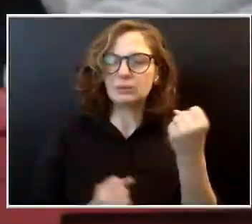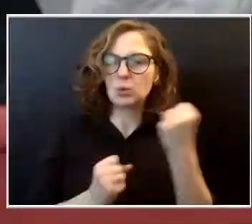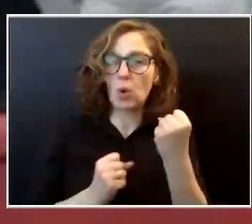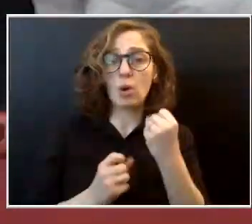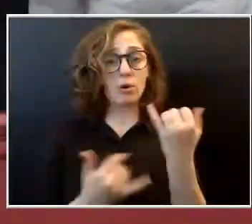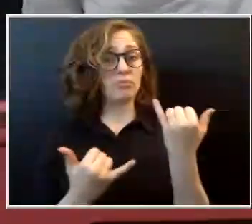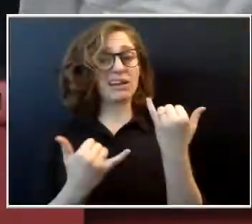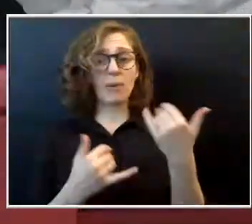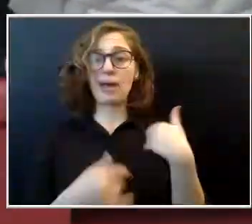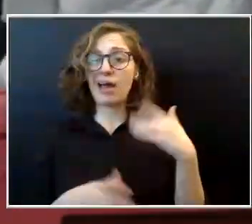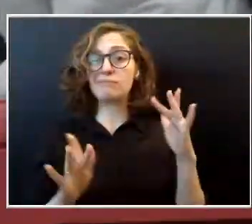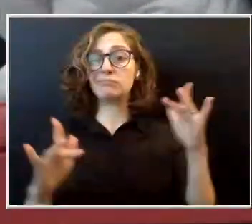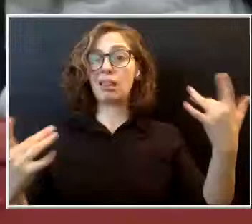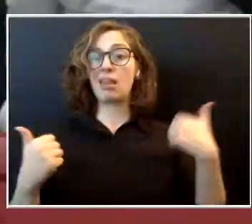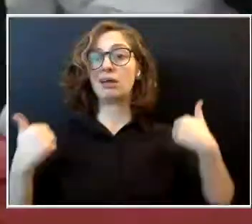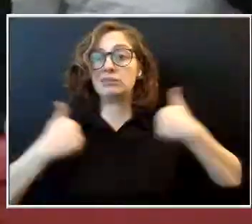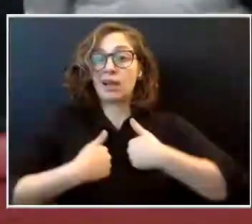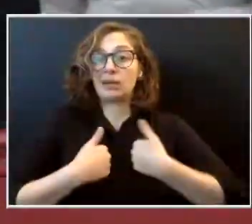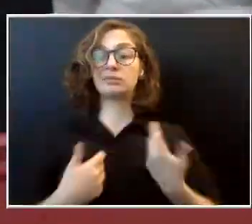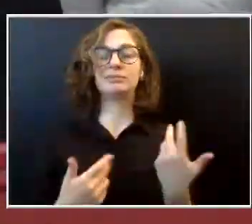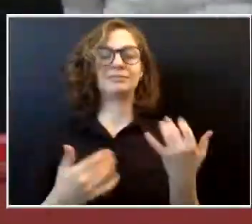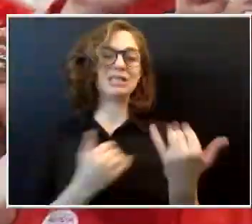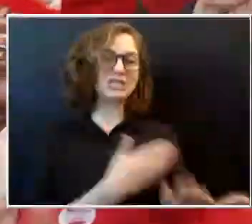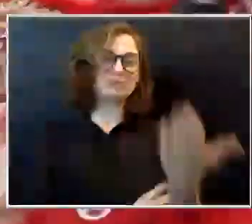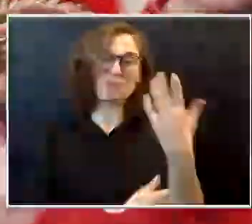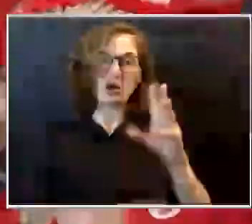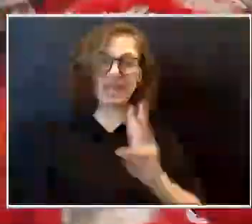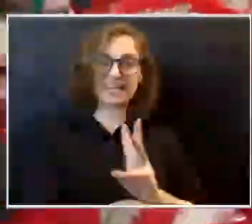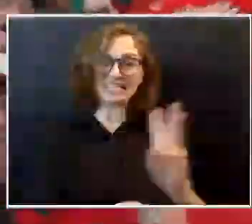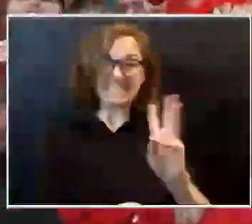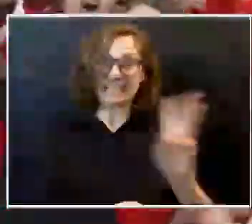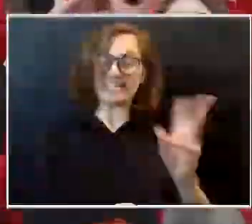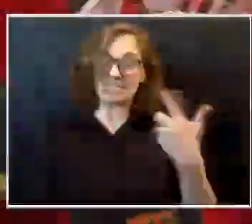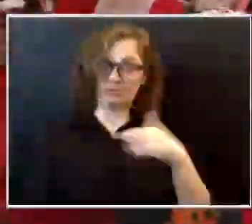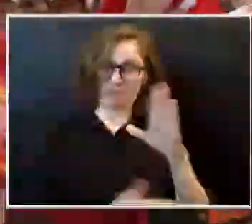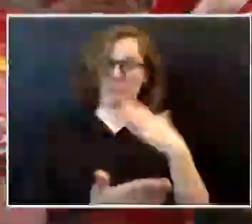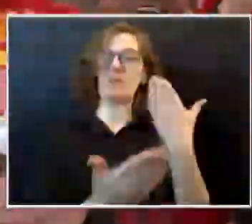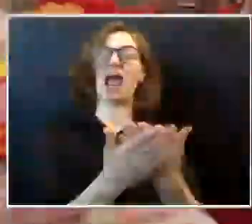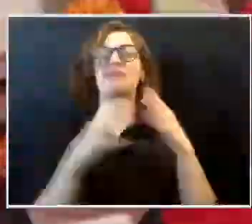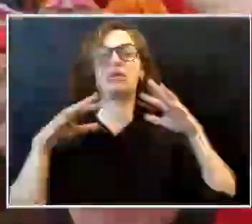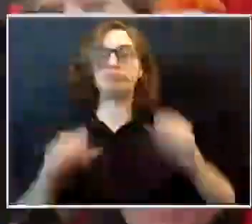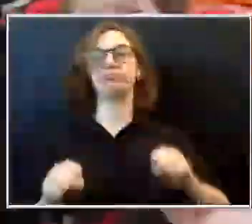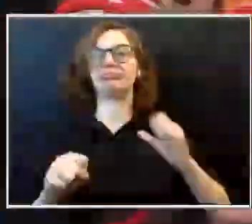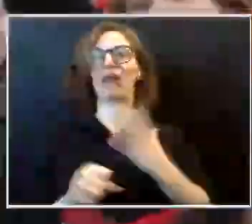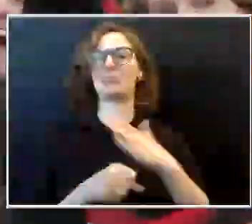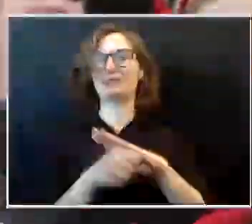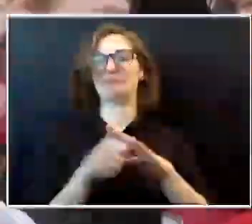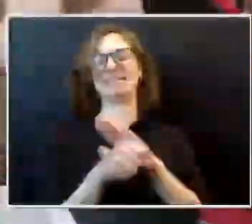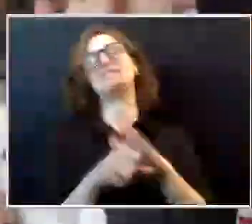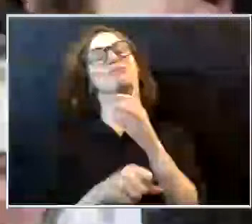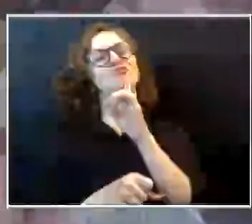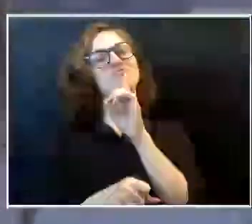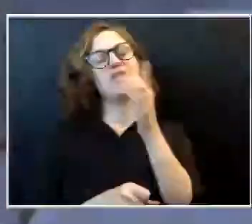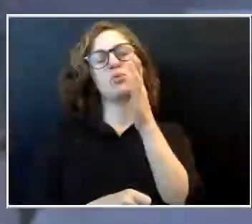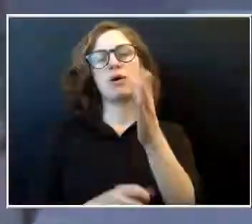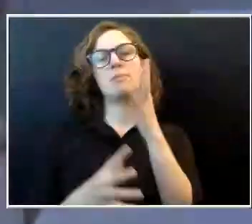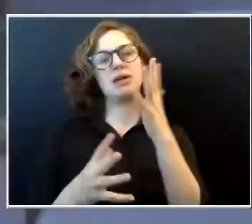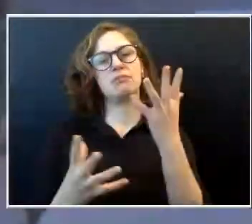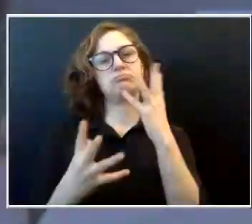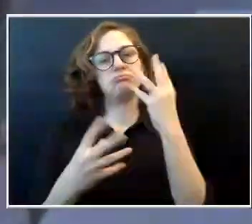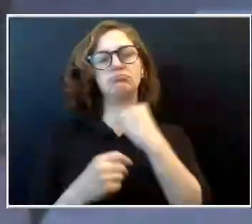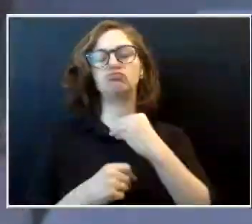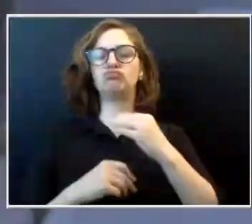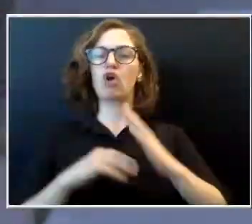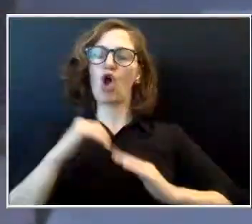morning. We were here at 6 o'clock to stake our claim to some spot here, but really it's going to be a very comfortable day for